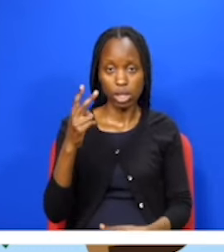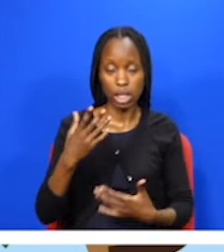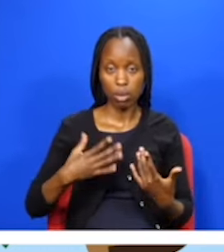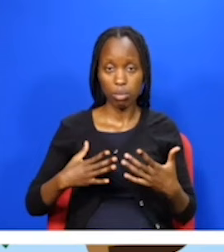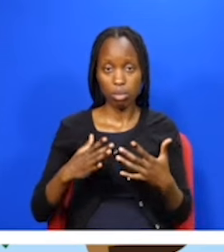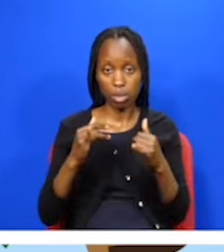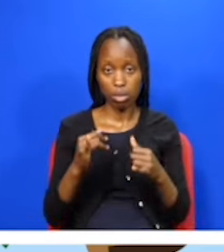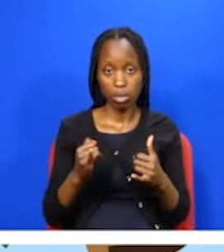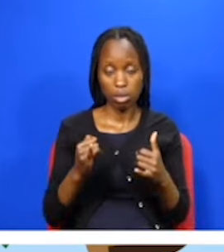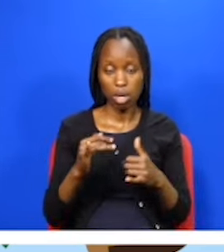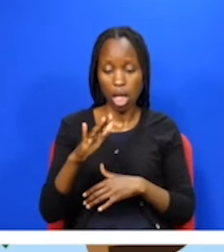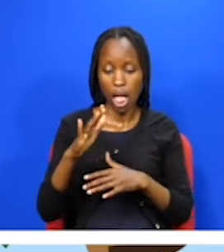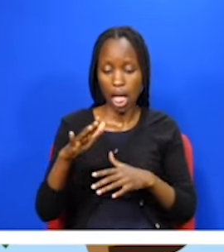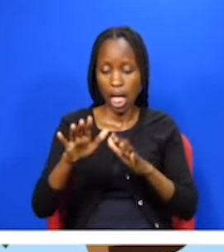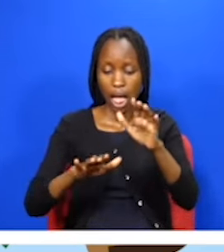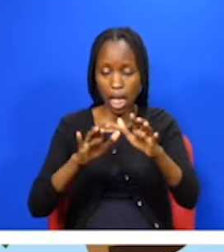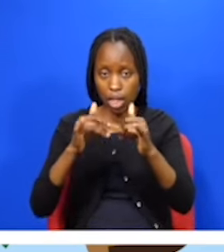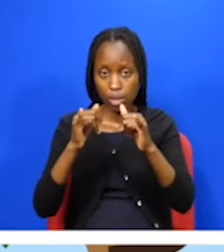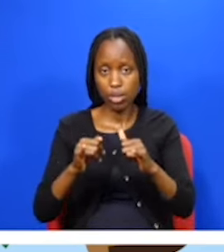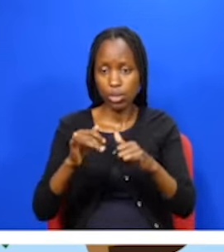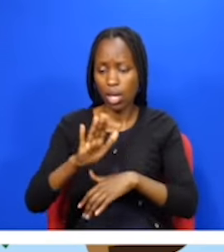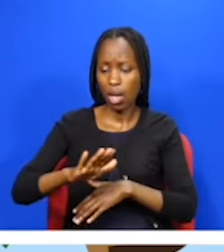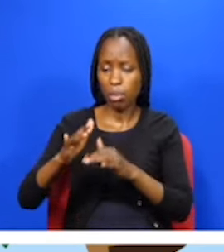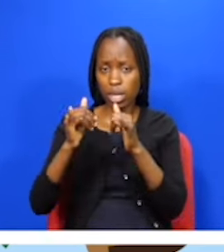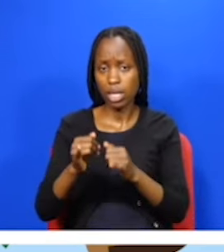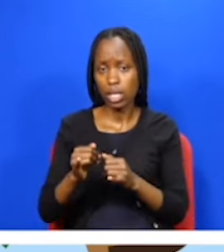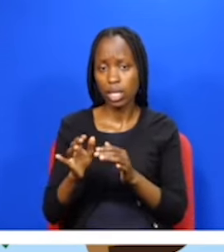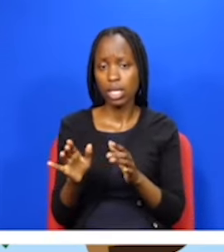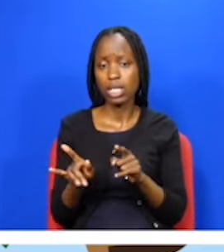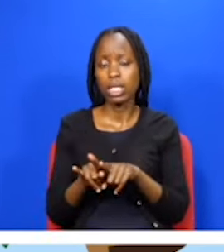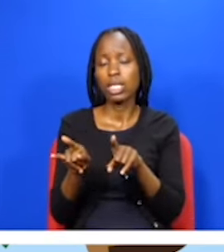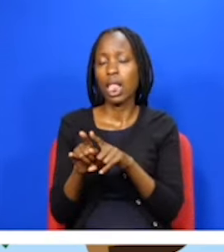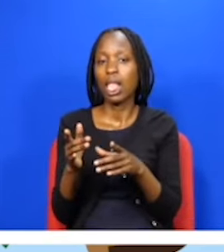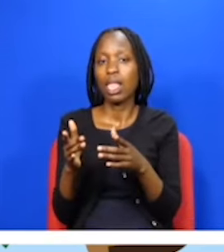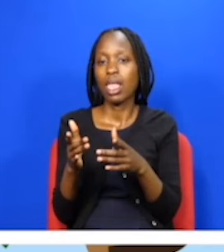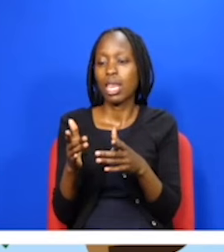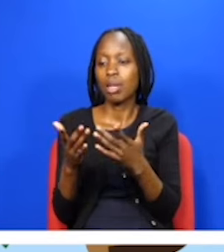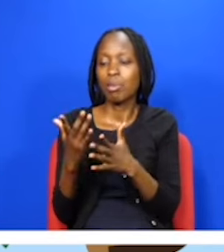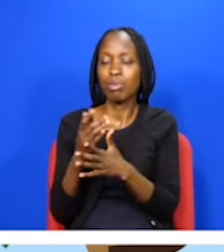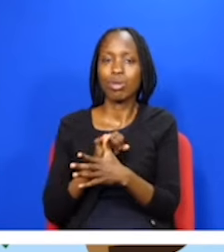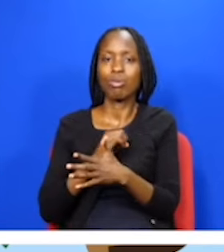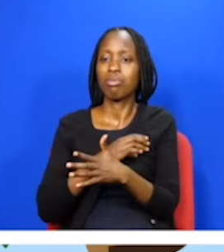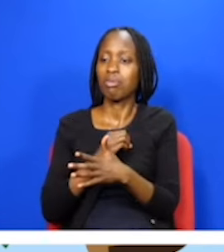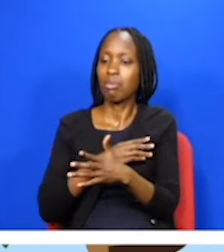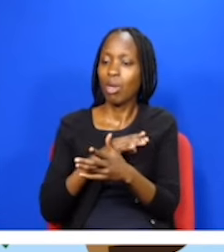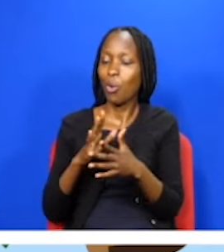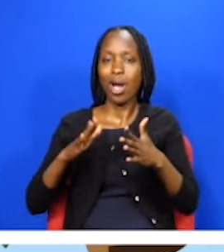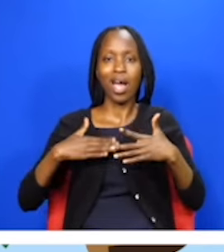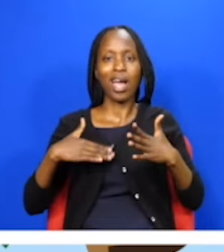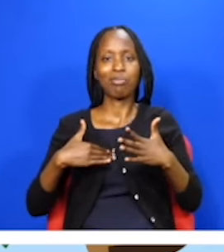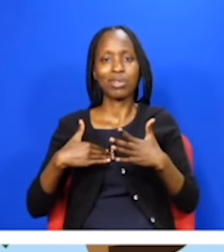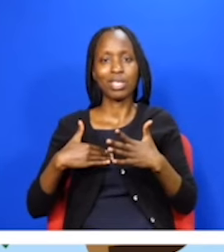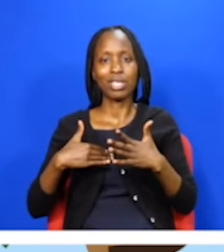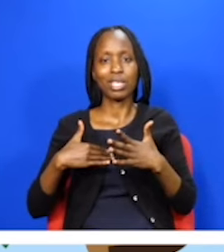new animals, new places? And maybe you were scared, excited, maybe afraid